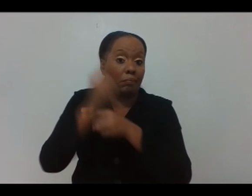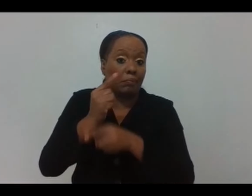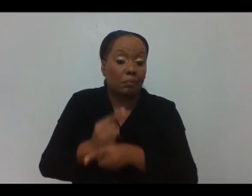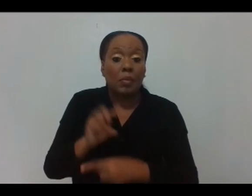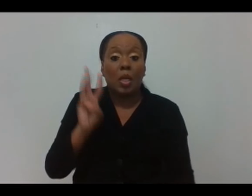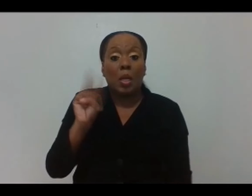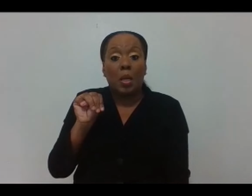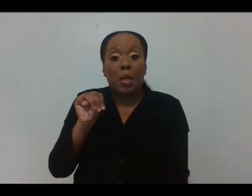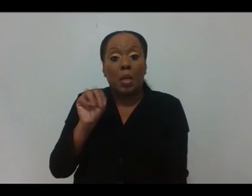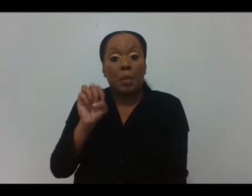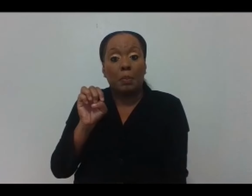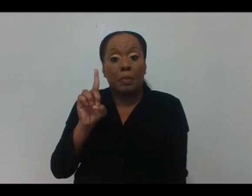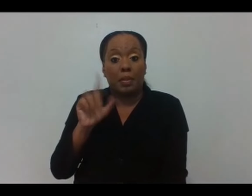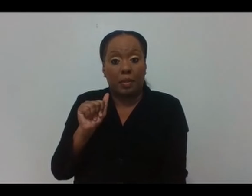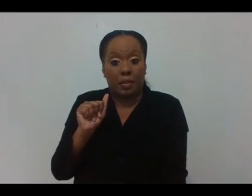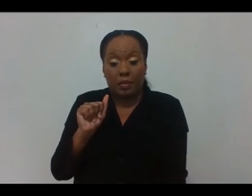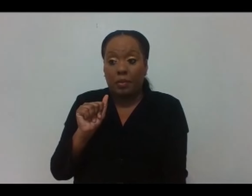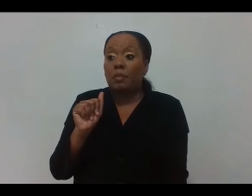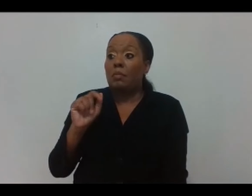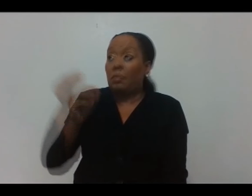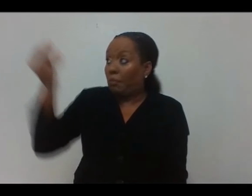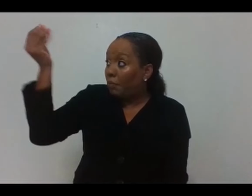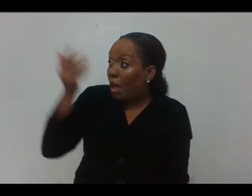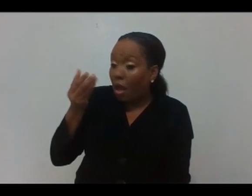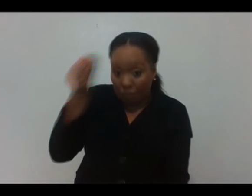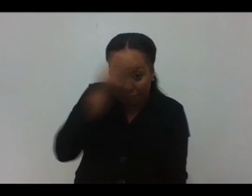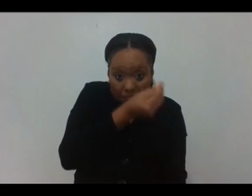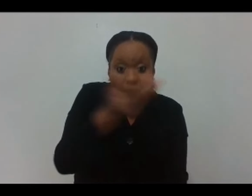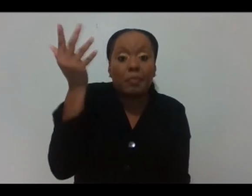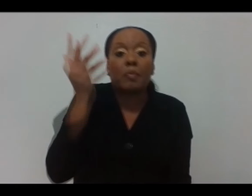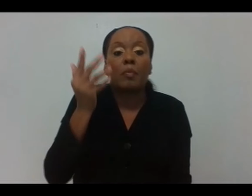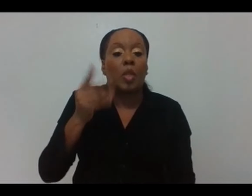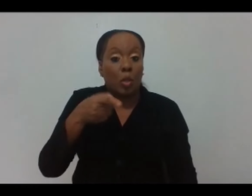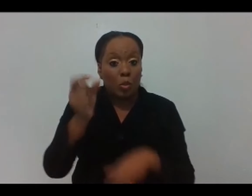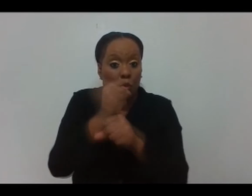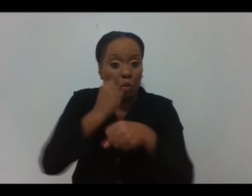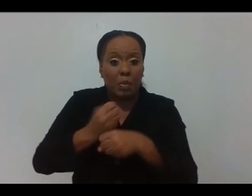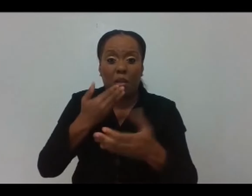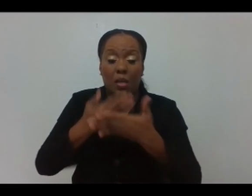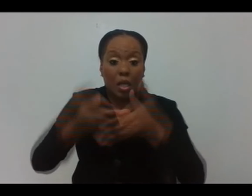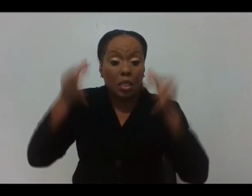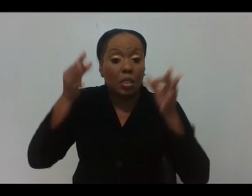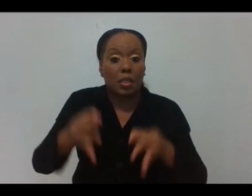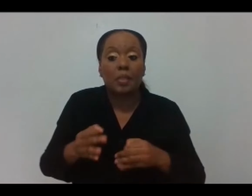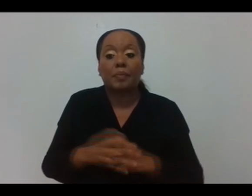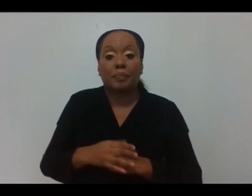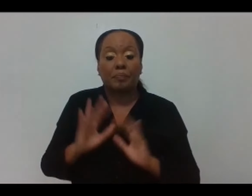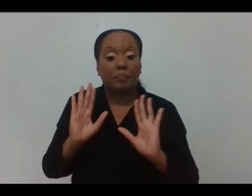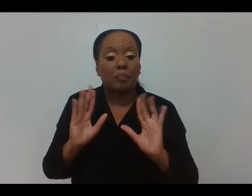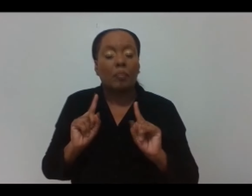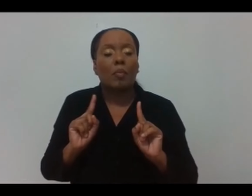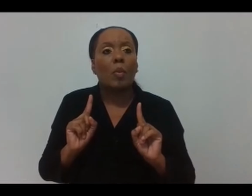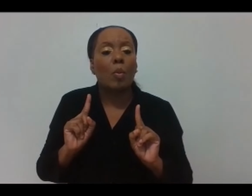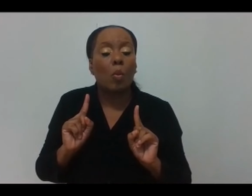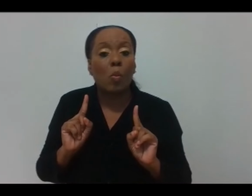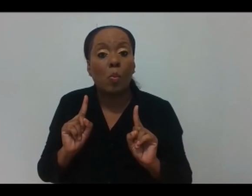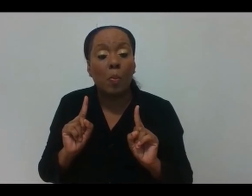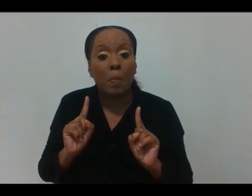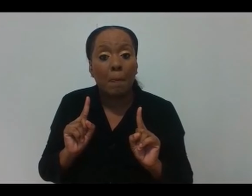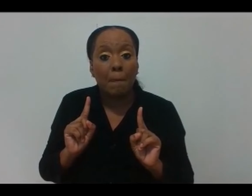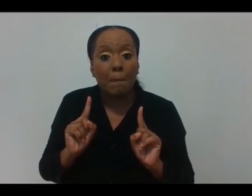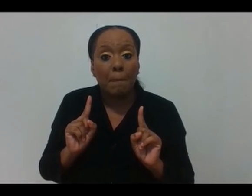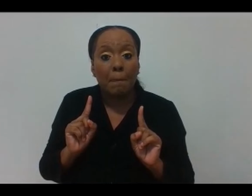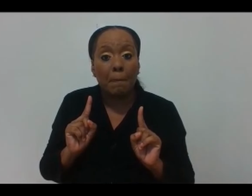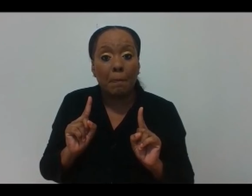so that when we get it, you have it, and you can make your decisions in a timely fashion. Just a bit of housekeeping.